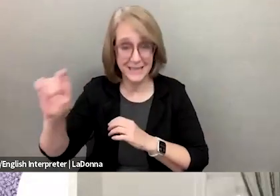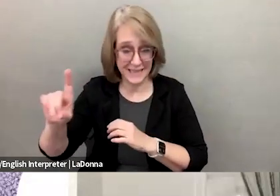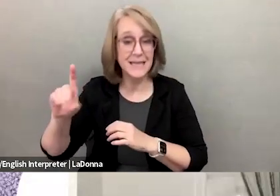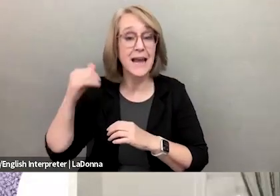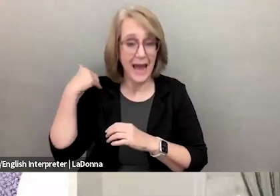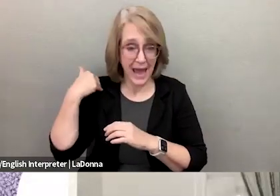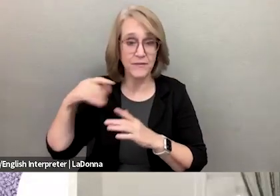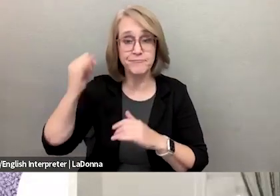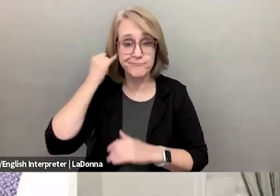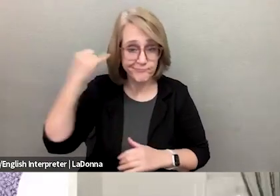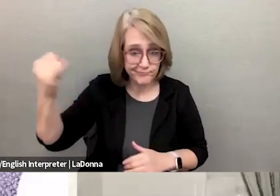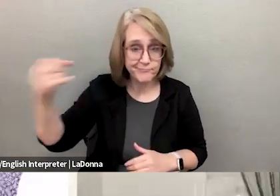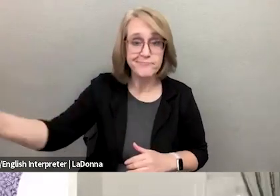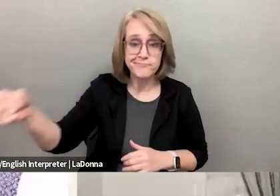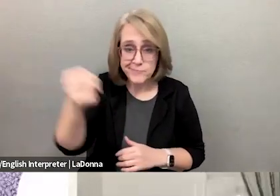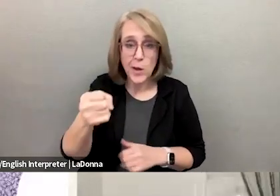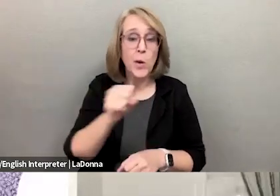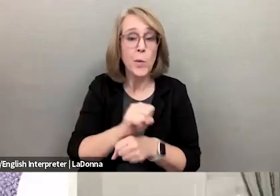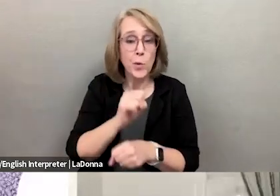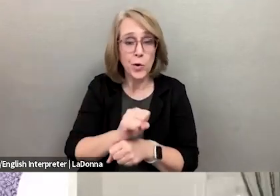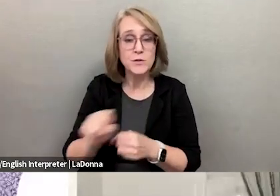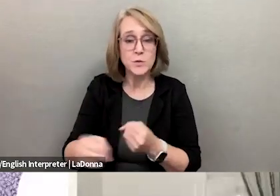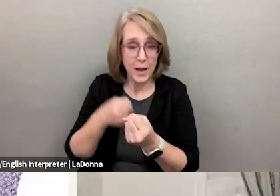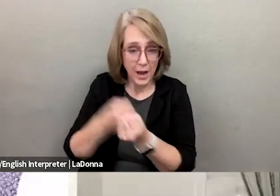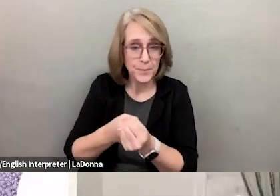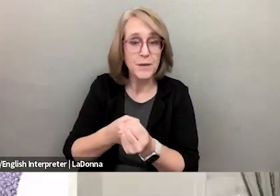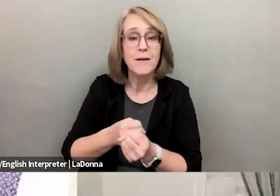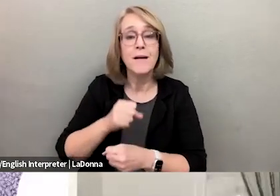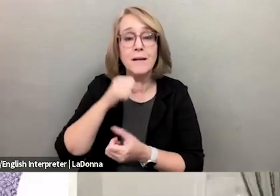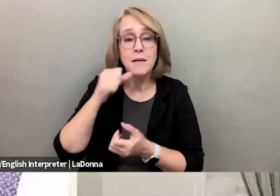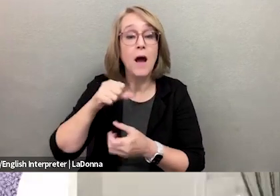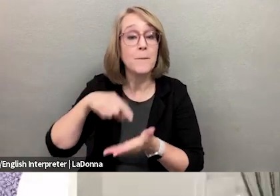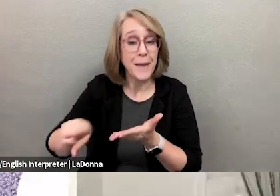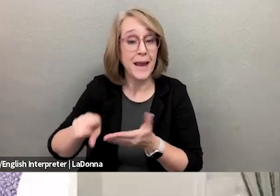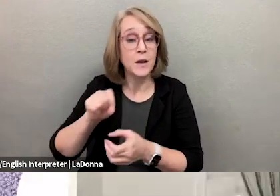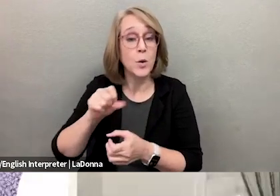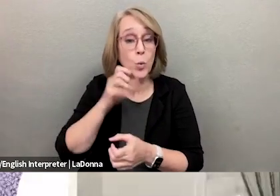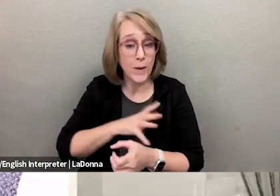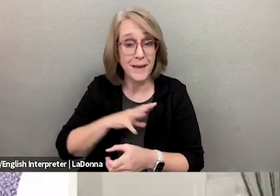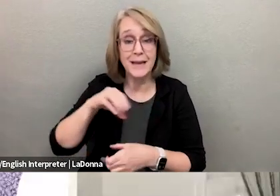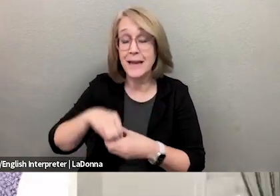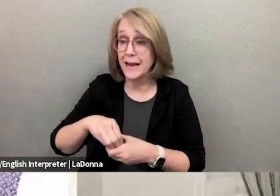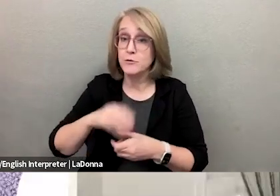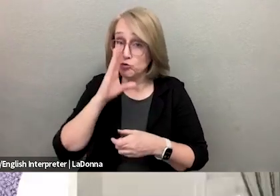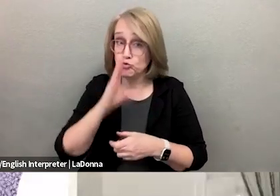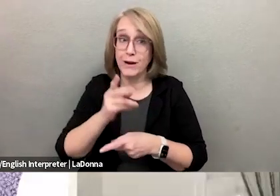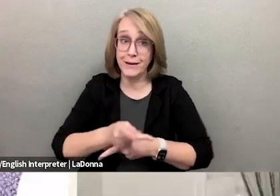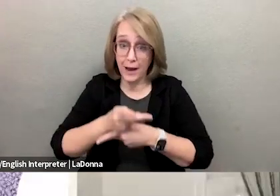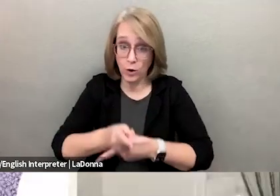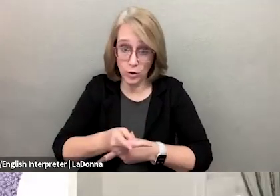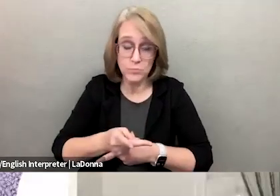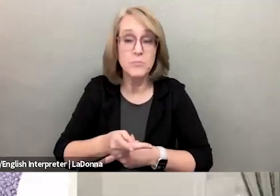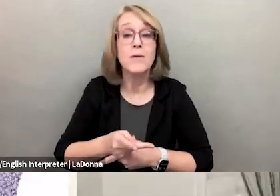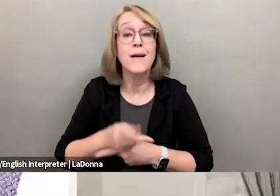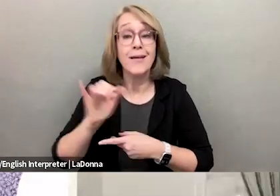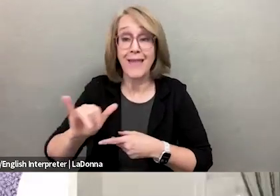the idea that there would be public funding to support this type of care work, and that 38,000 domestic workers were employed